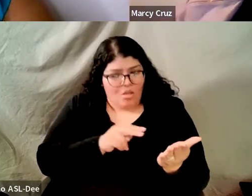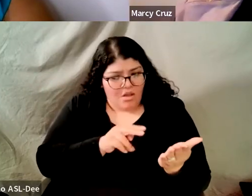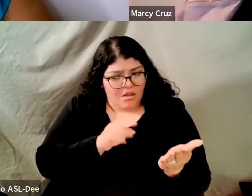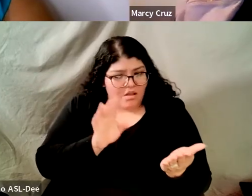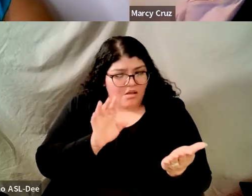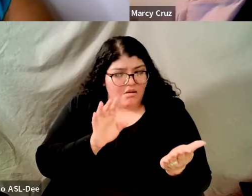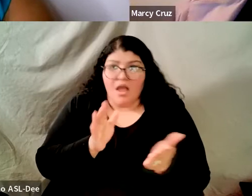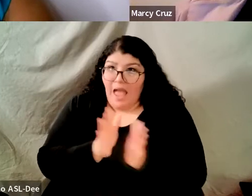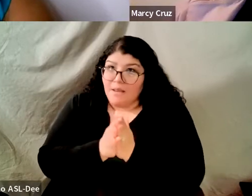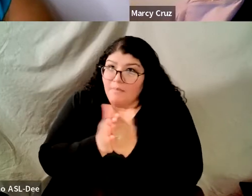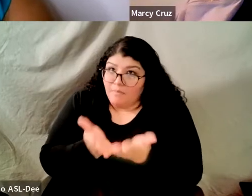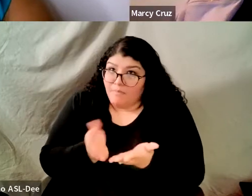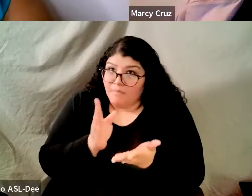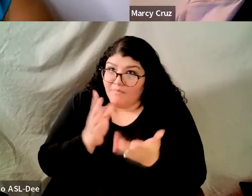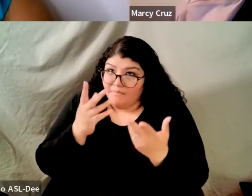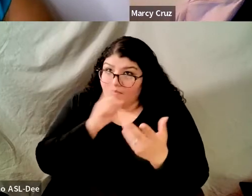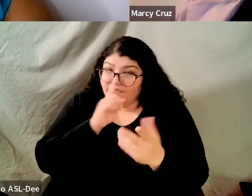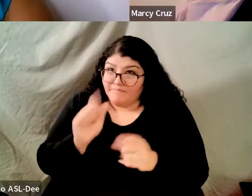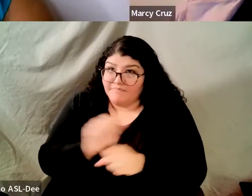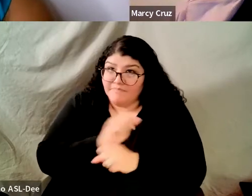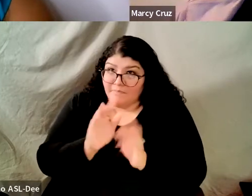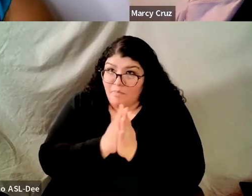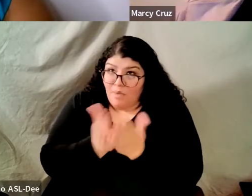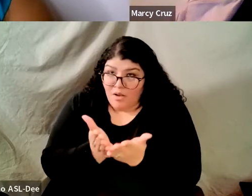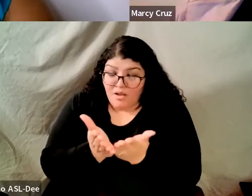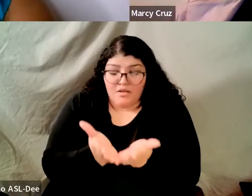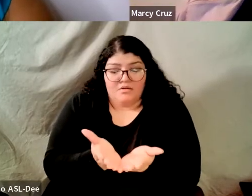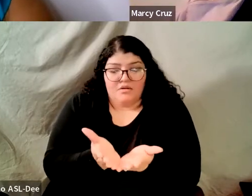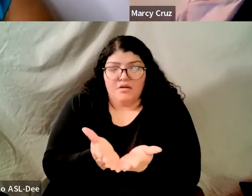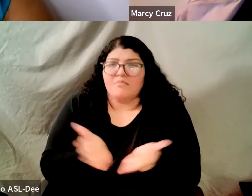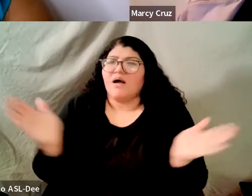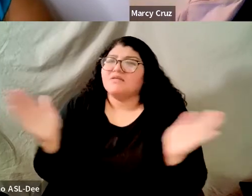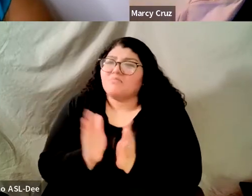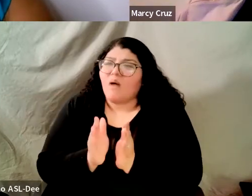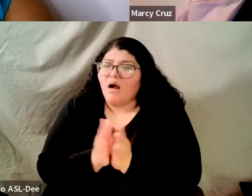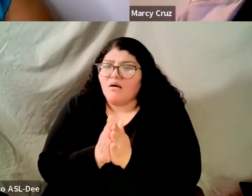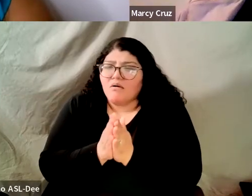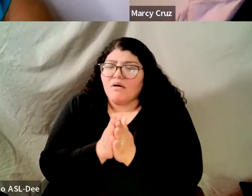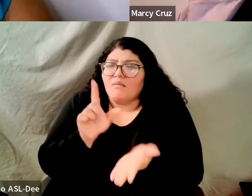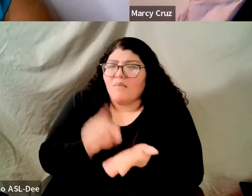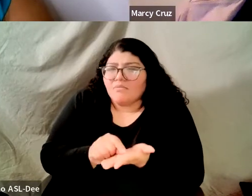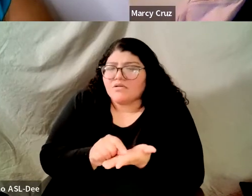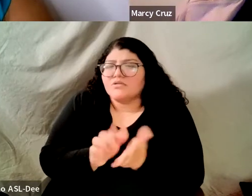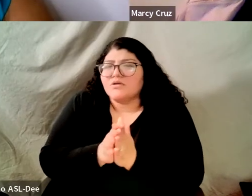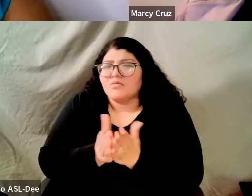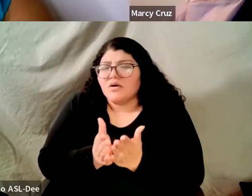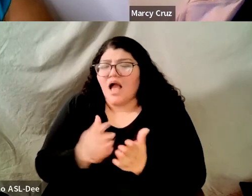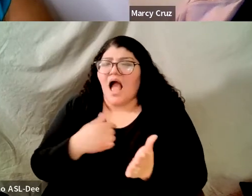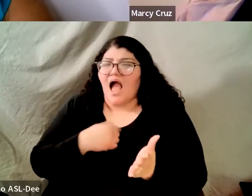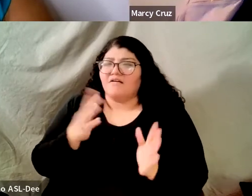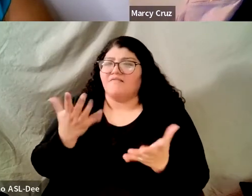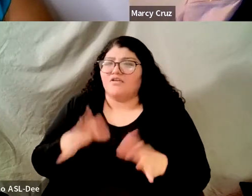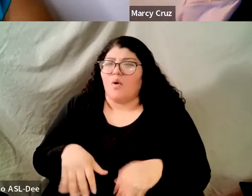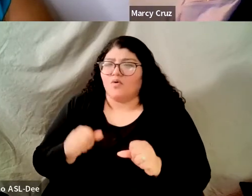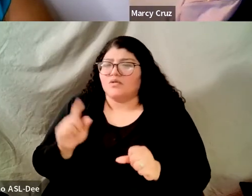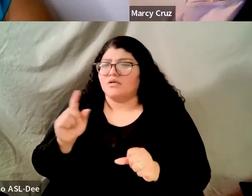a book, but it's more like it's a small kind of publication. I've done them online. I haven't